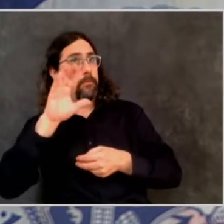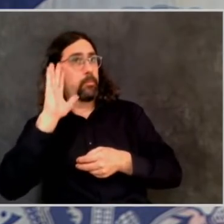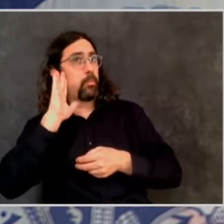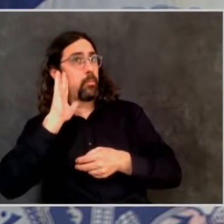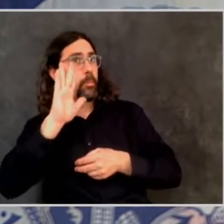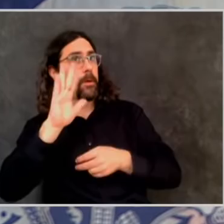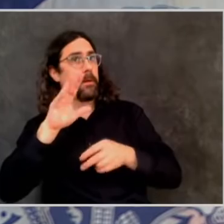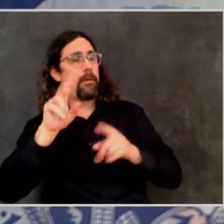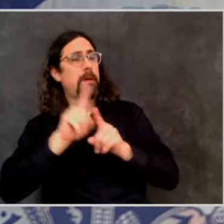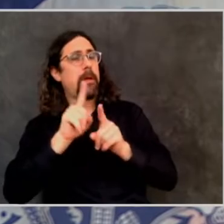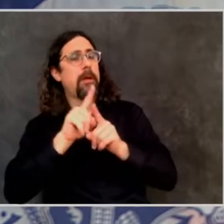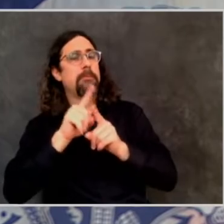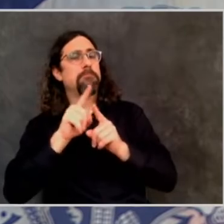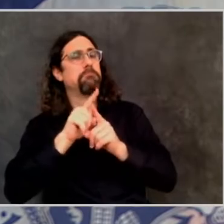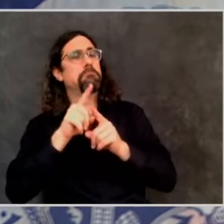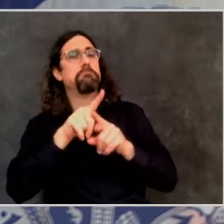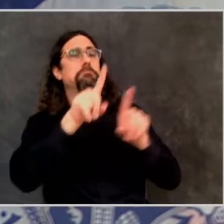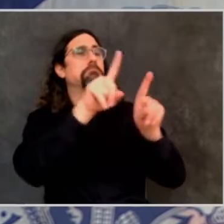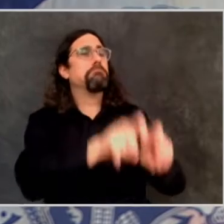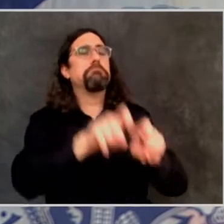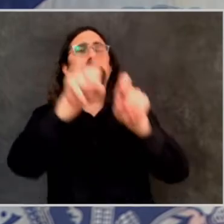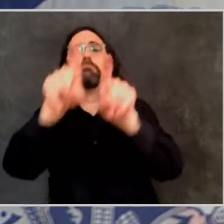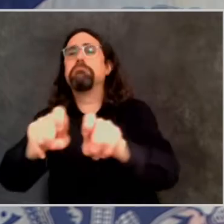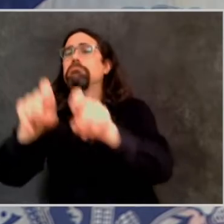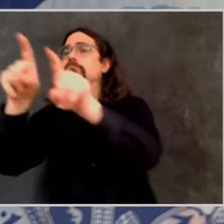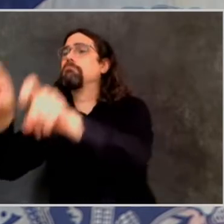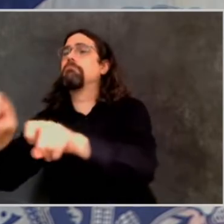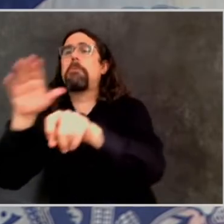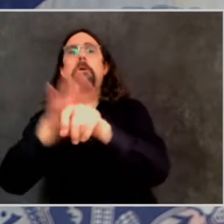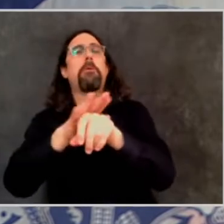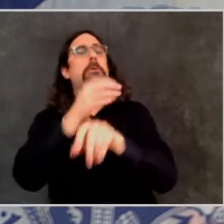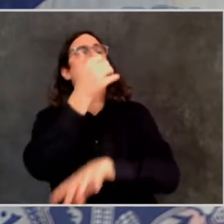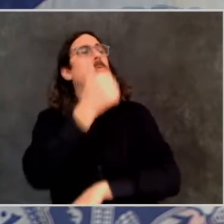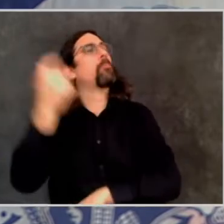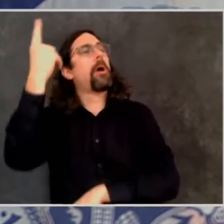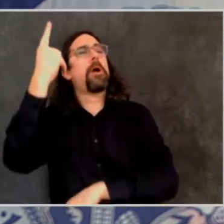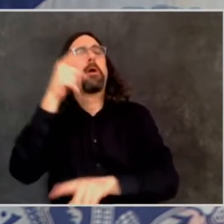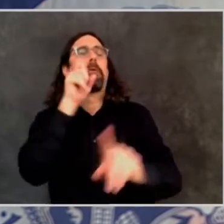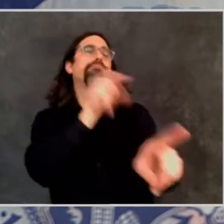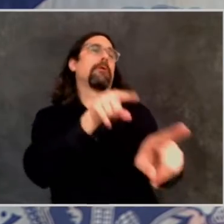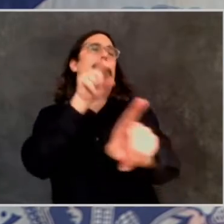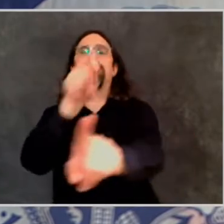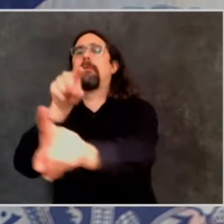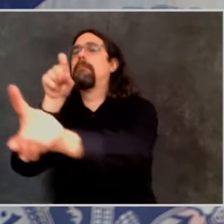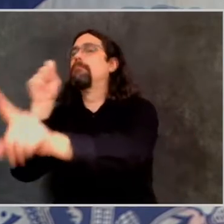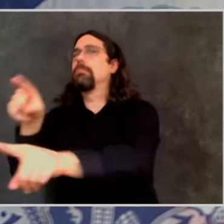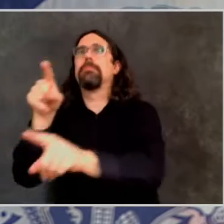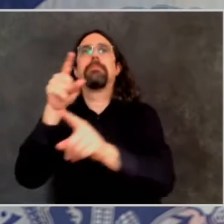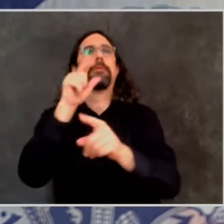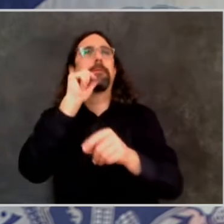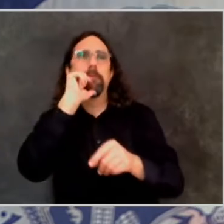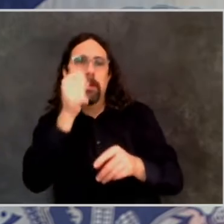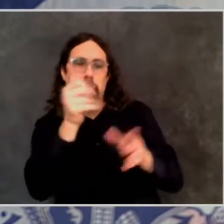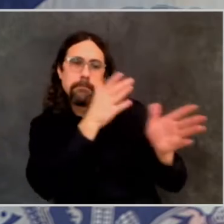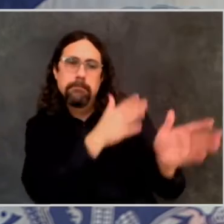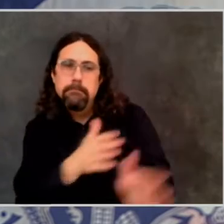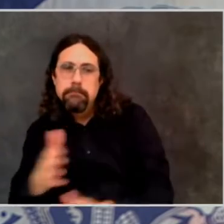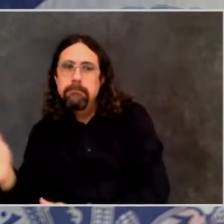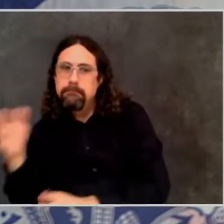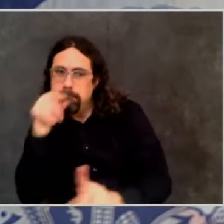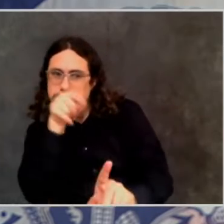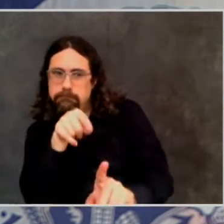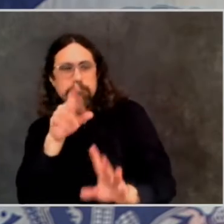of people who may not even know they have the virus have it? That's my first question. Well, say them both. Say them